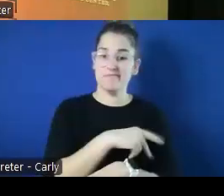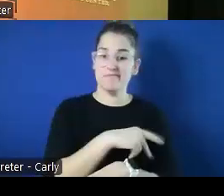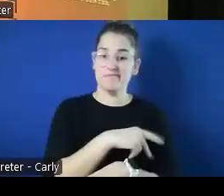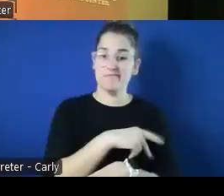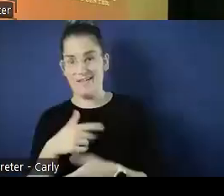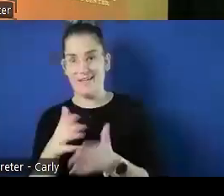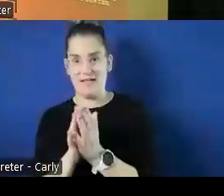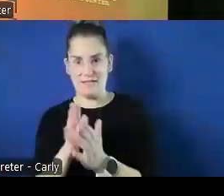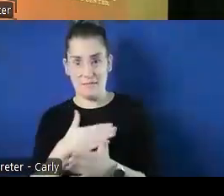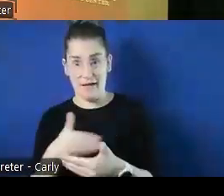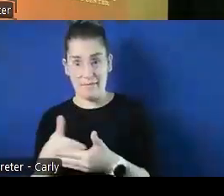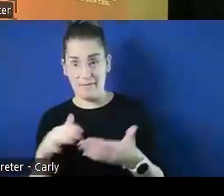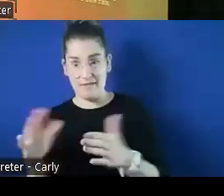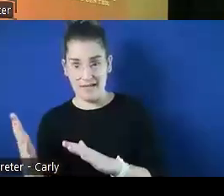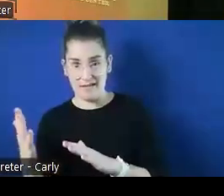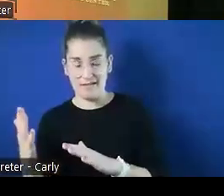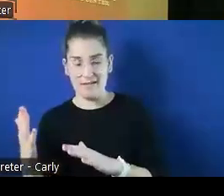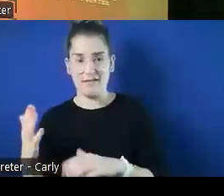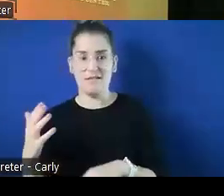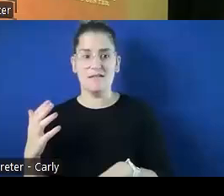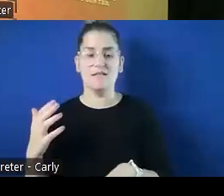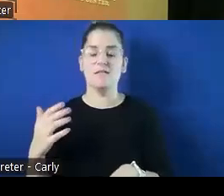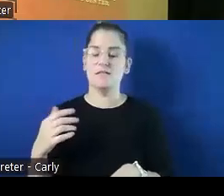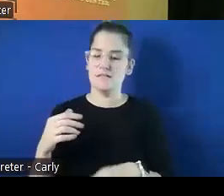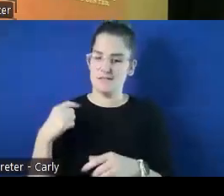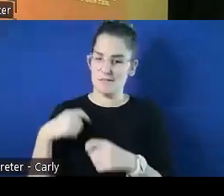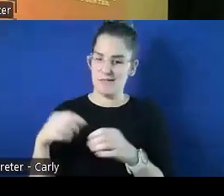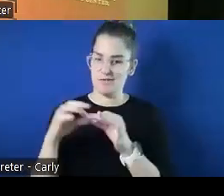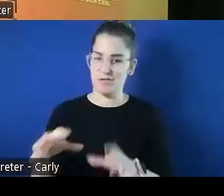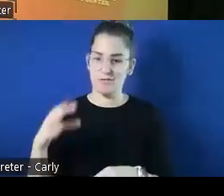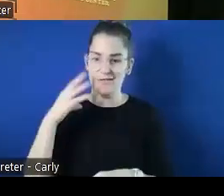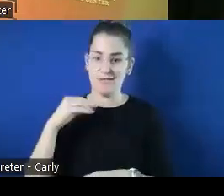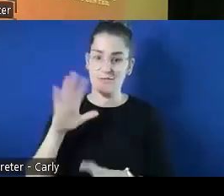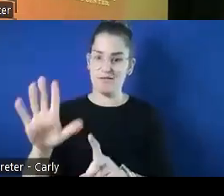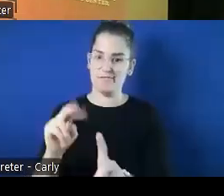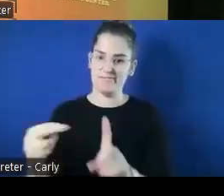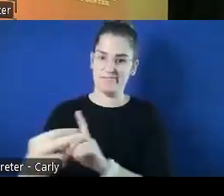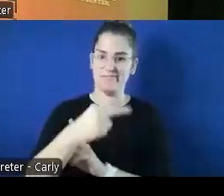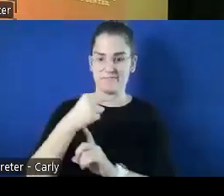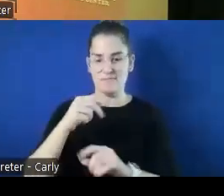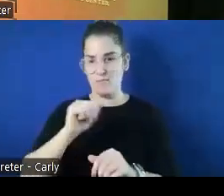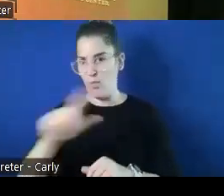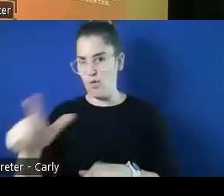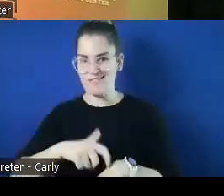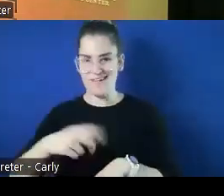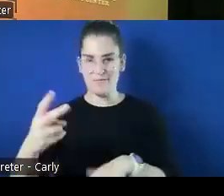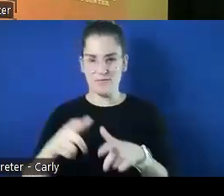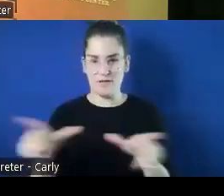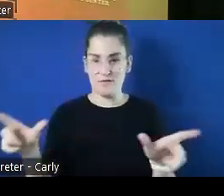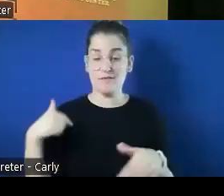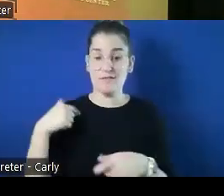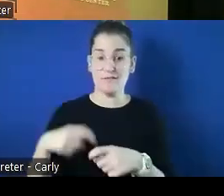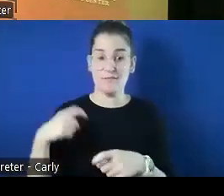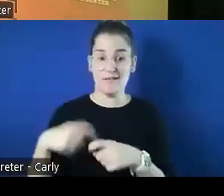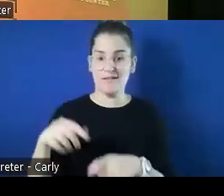dead?" Spanish interpreters regularly experience other people's perspectives in two different languages. In Spanish,